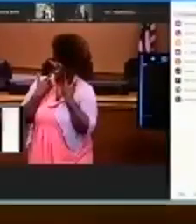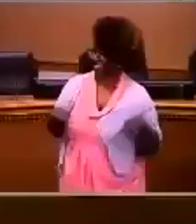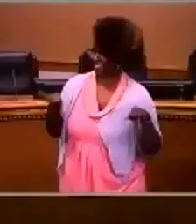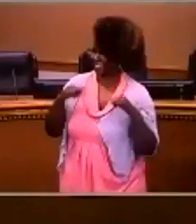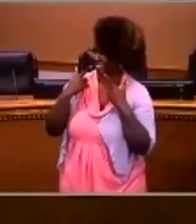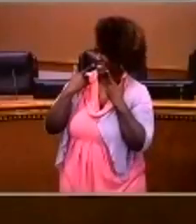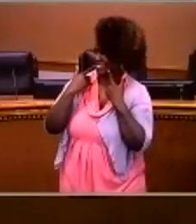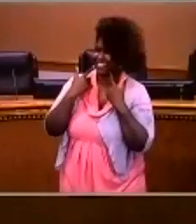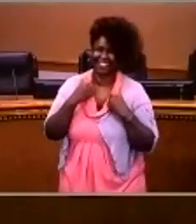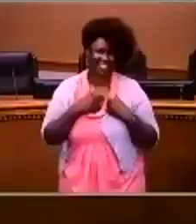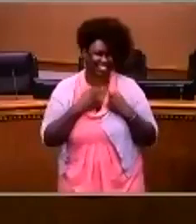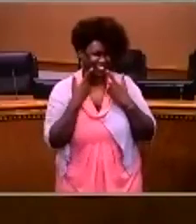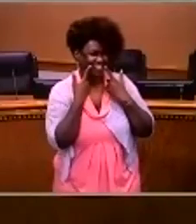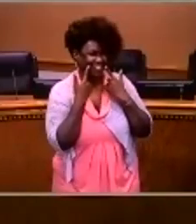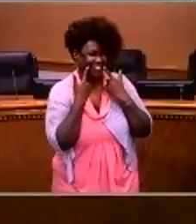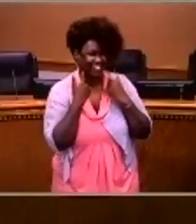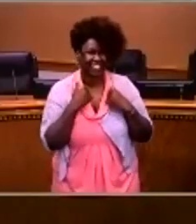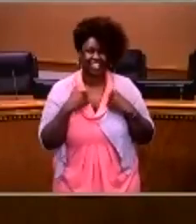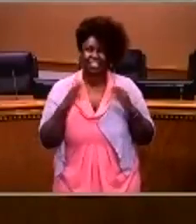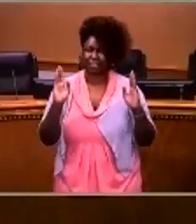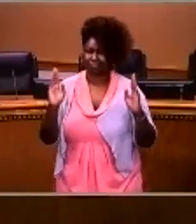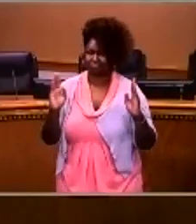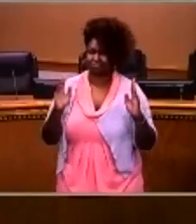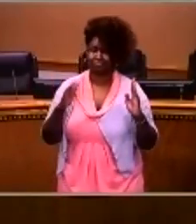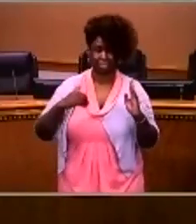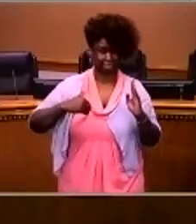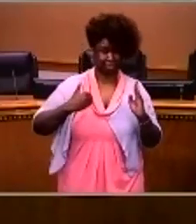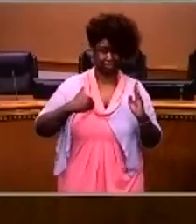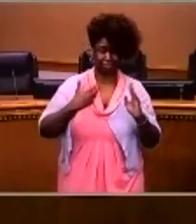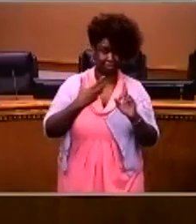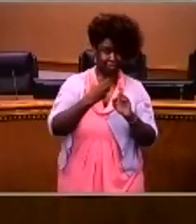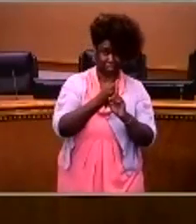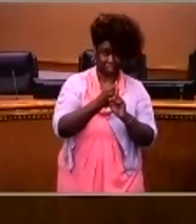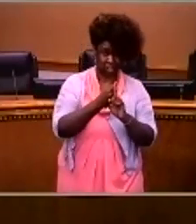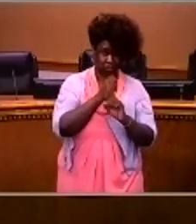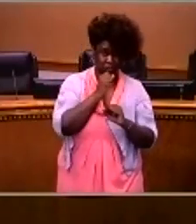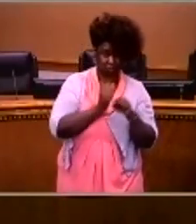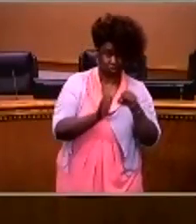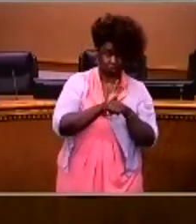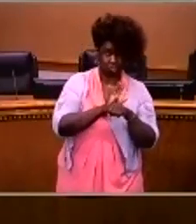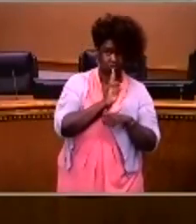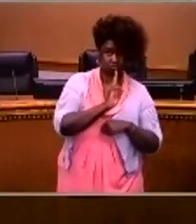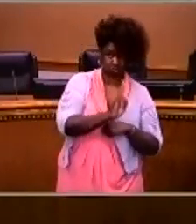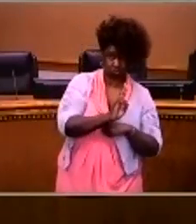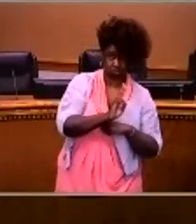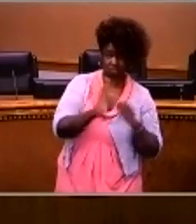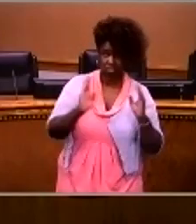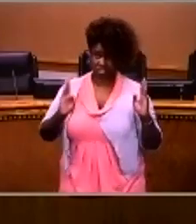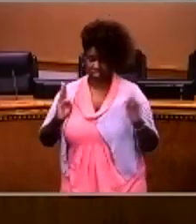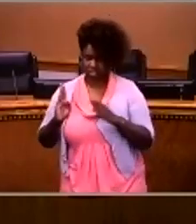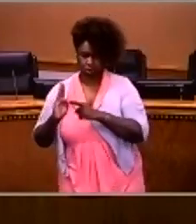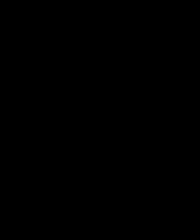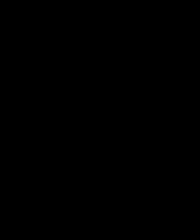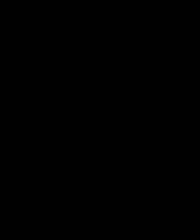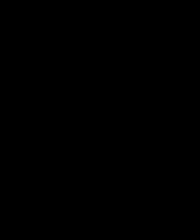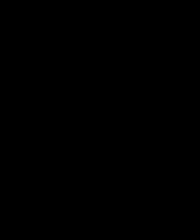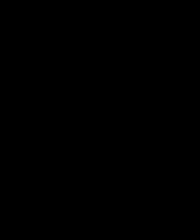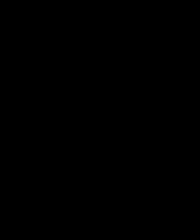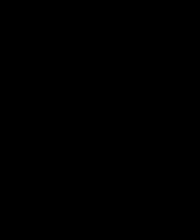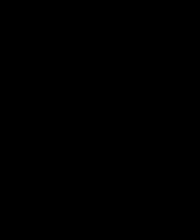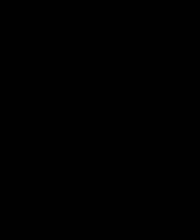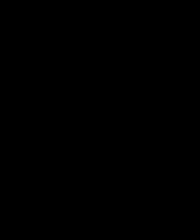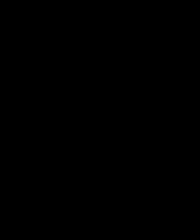As far as I know, Tyler, our youngest, I think we said, was 2, and our oldest was 78. I believe that range is still accurate. Gotcha. Awesome.